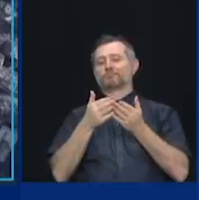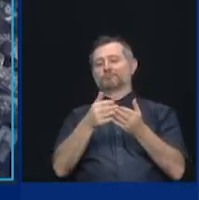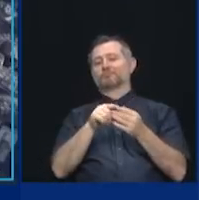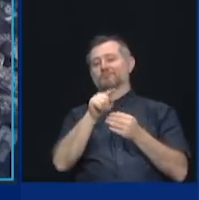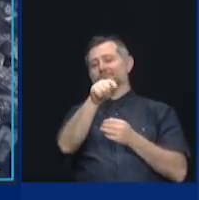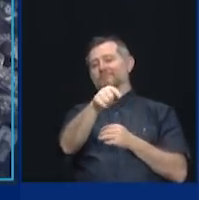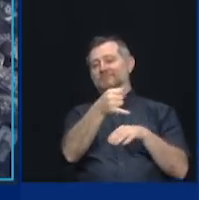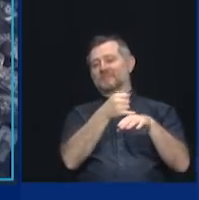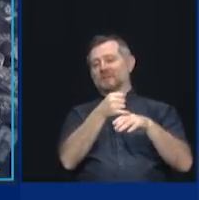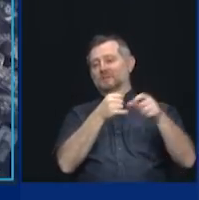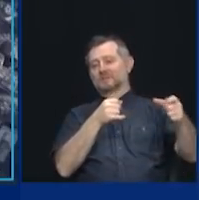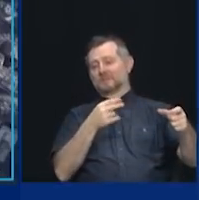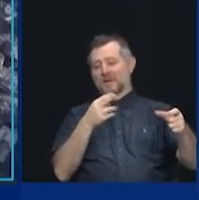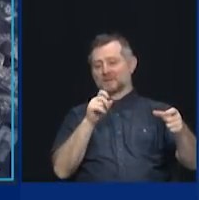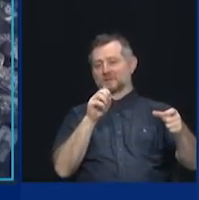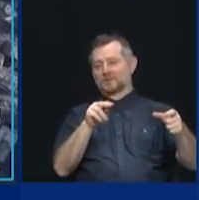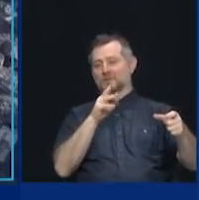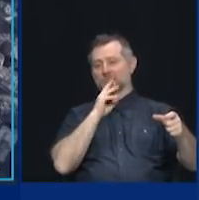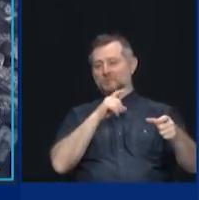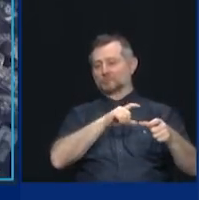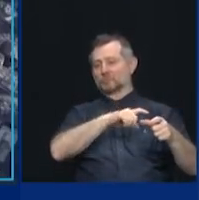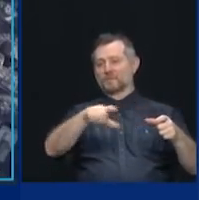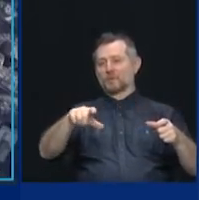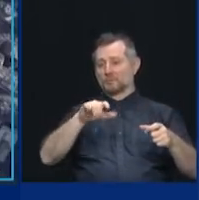beautiful, beautiful location.